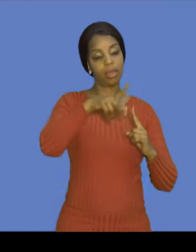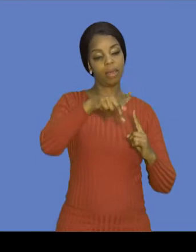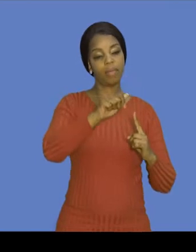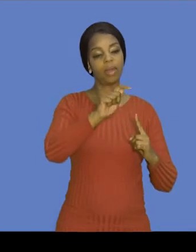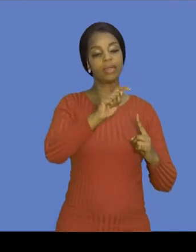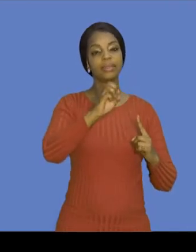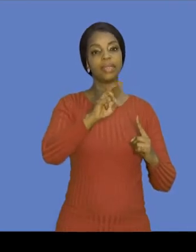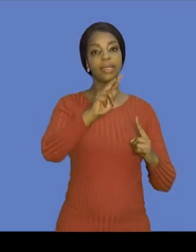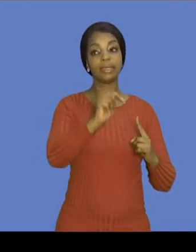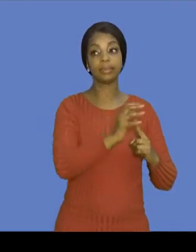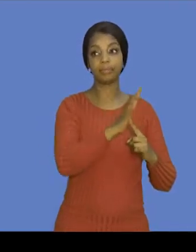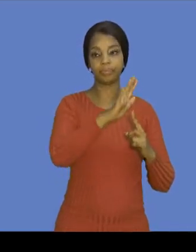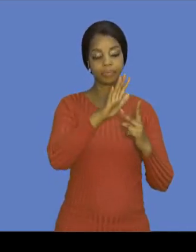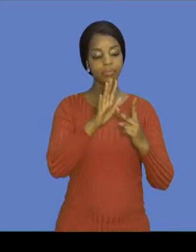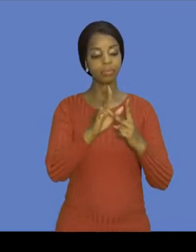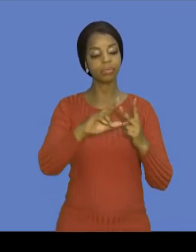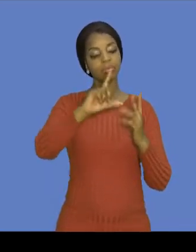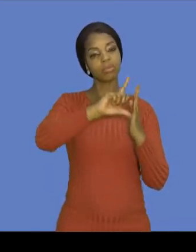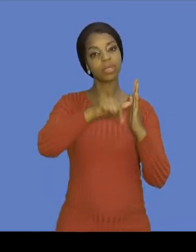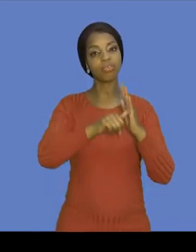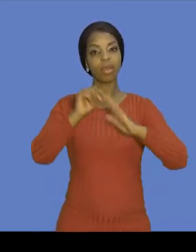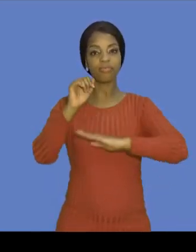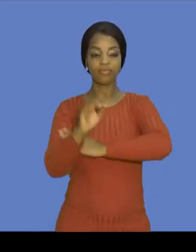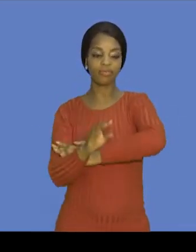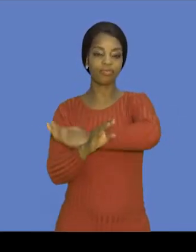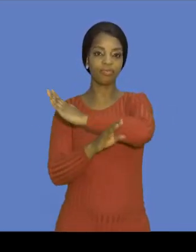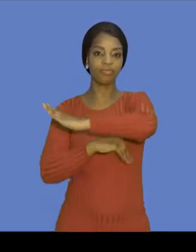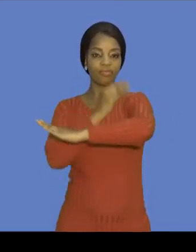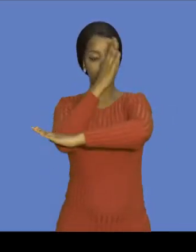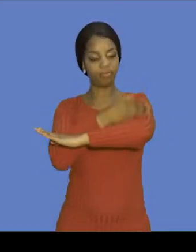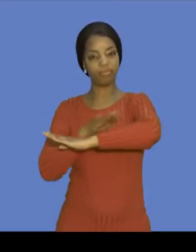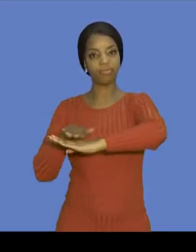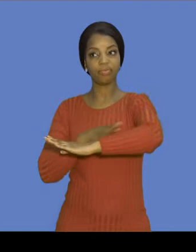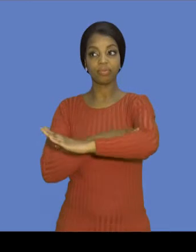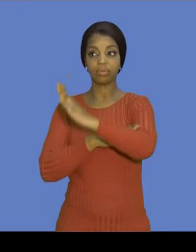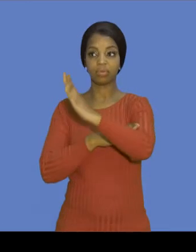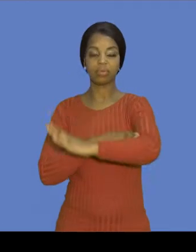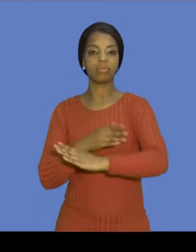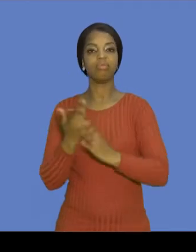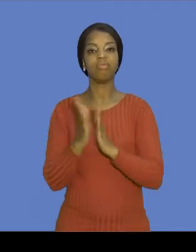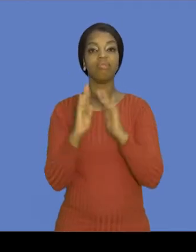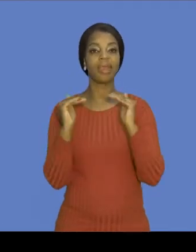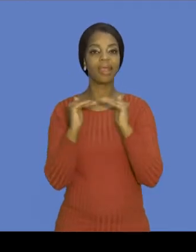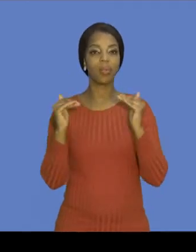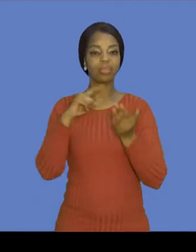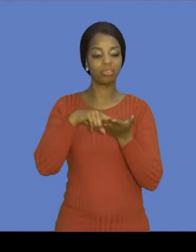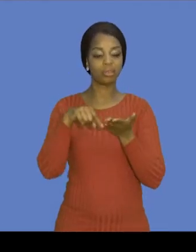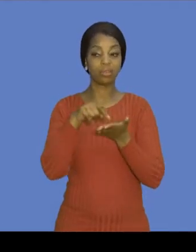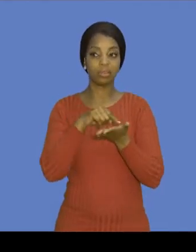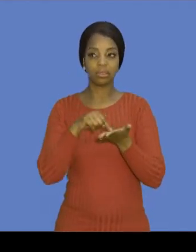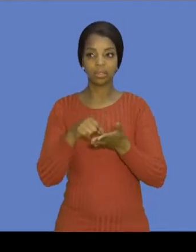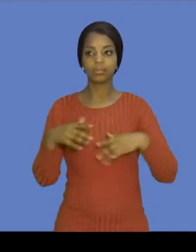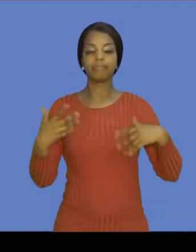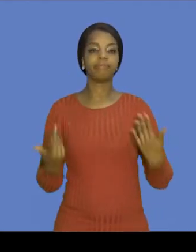are models to use to try and predict what will happen in the future. Our context was based on society